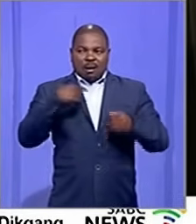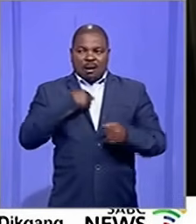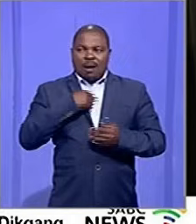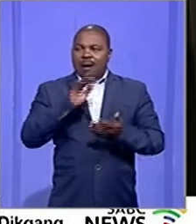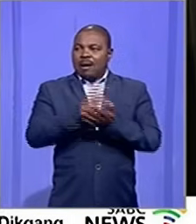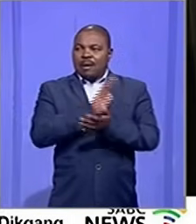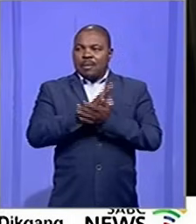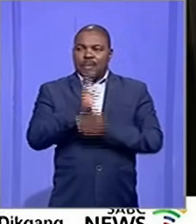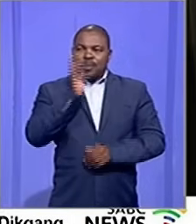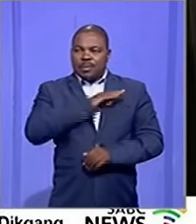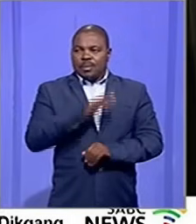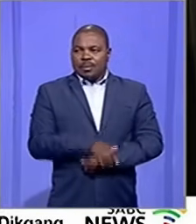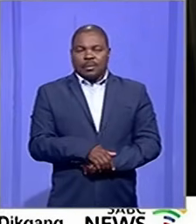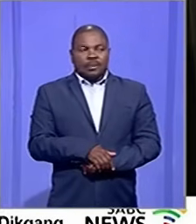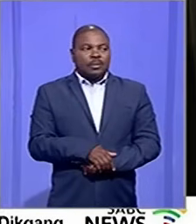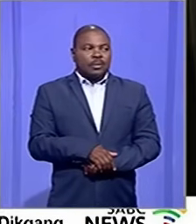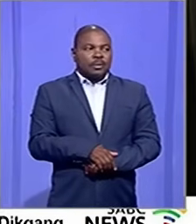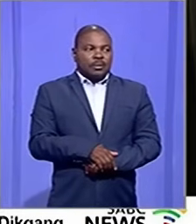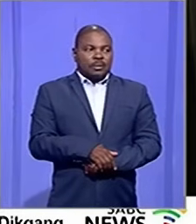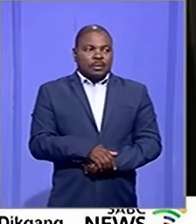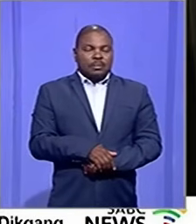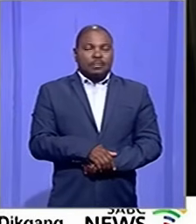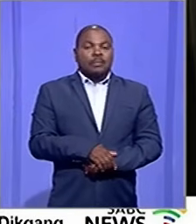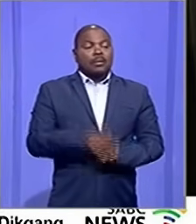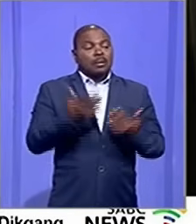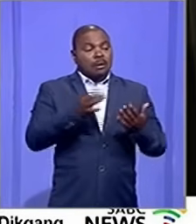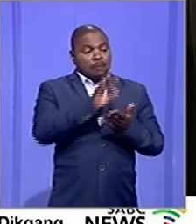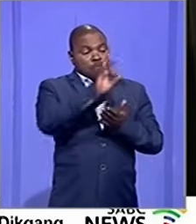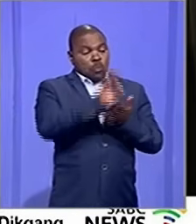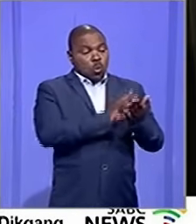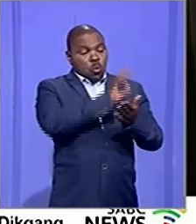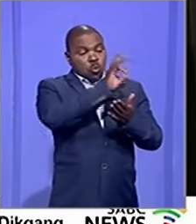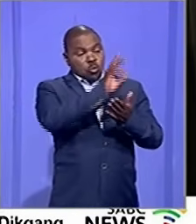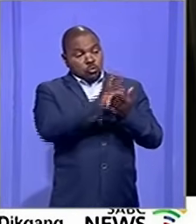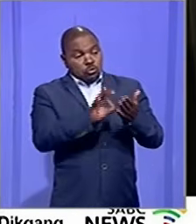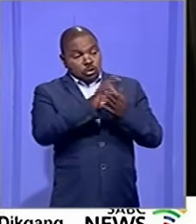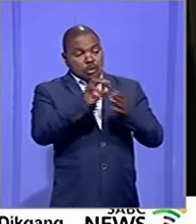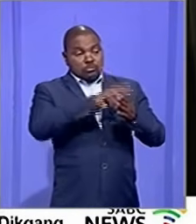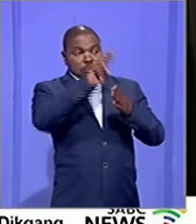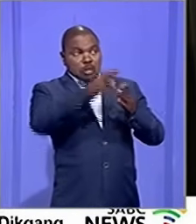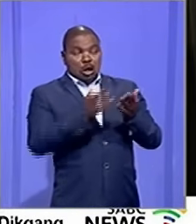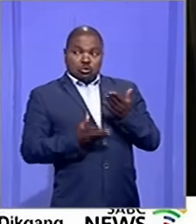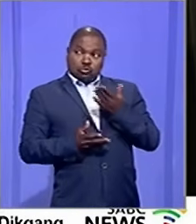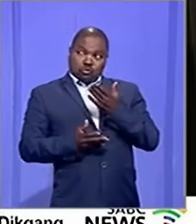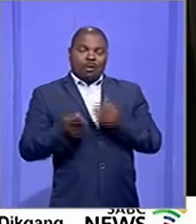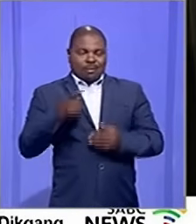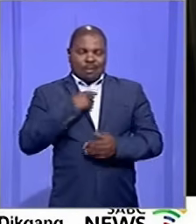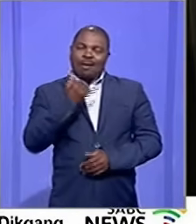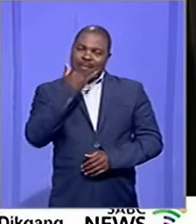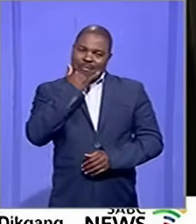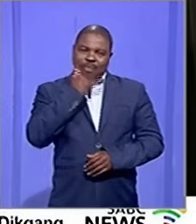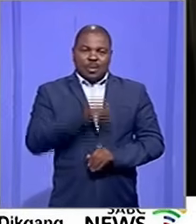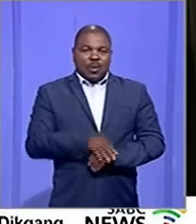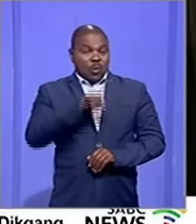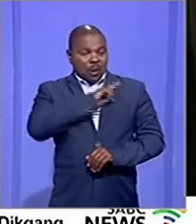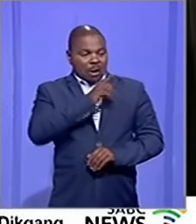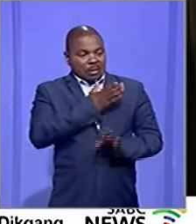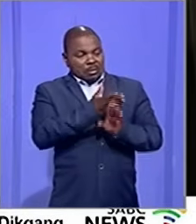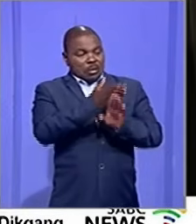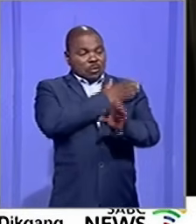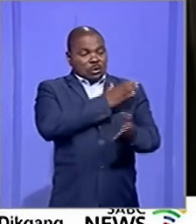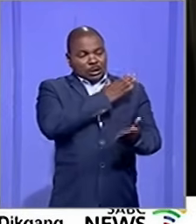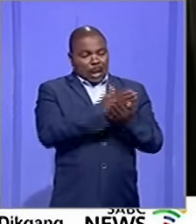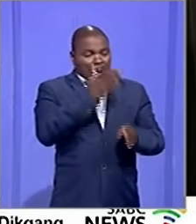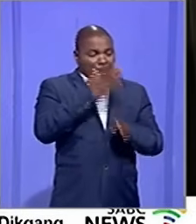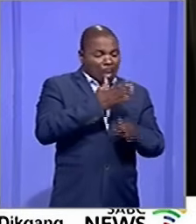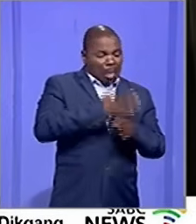itumelela gotlhelele. Re tloa re leboga kudu ge dipoelo tša lekgetho di sepetše ka ene mokgwana ke ka mokgolo gore ba bo ba sa šome ba tla thoma go tiša